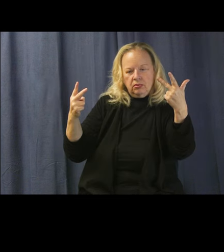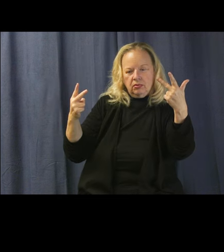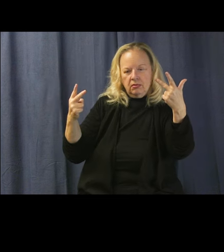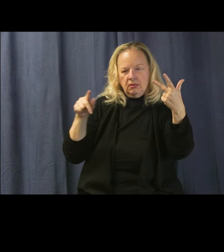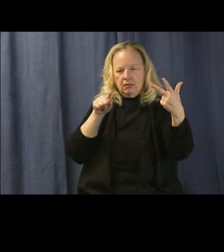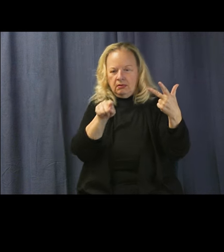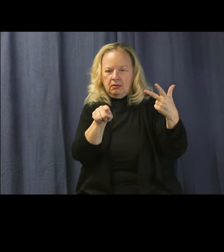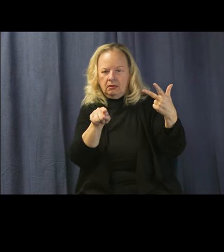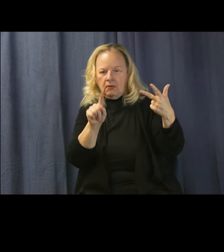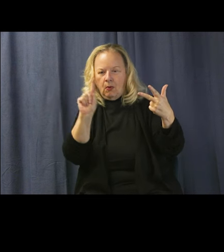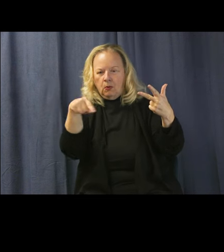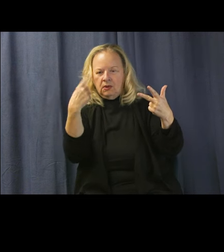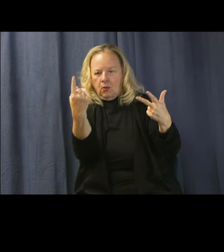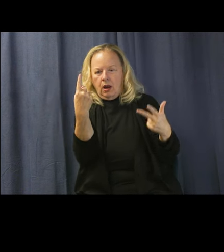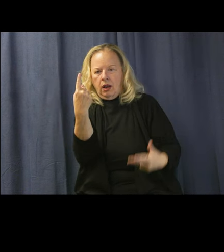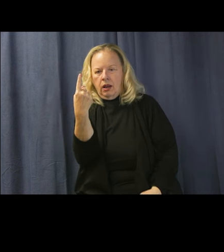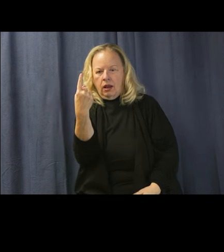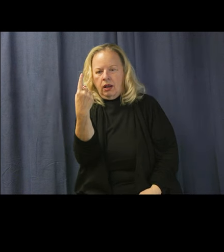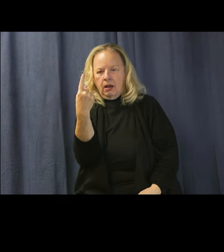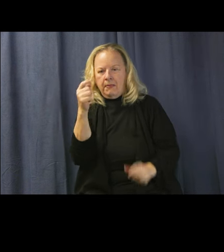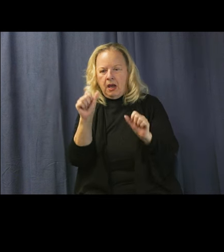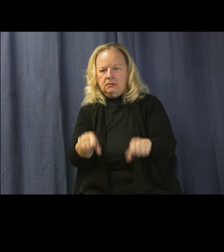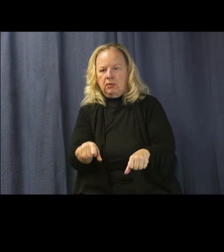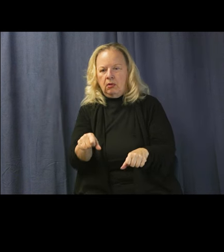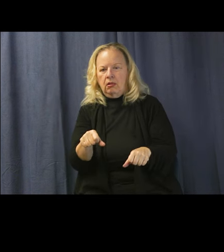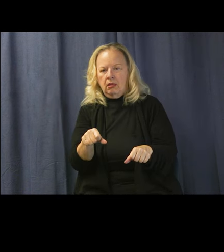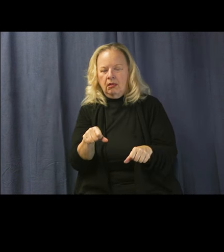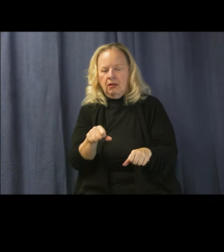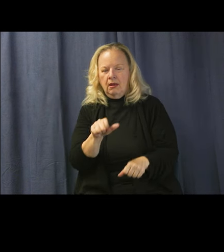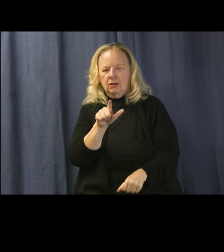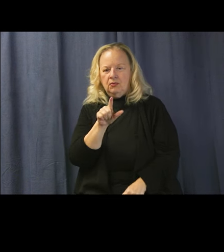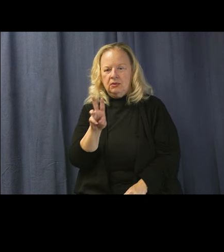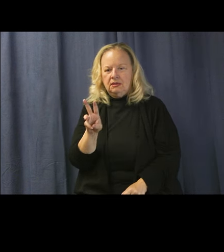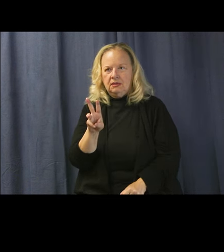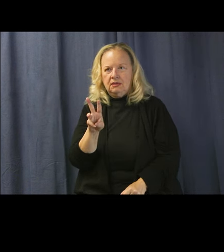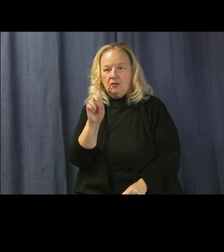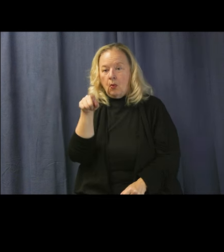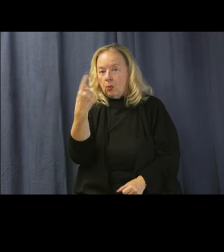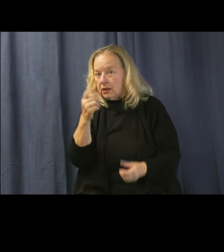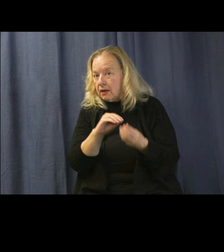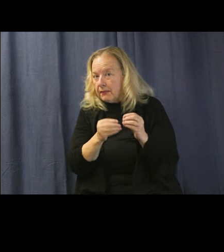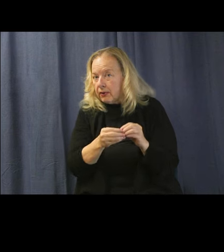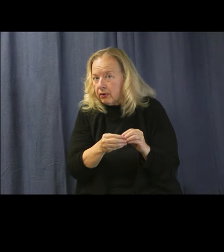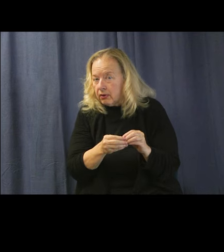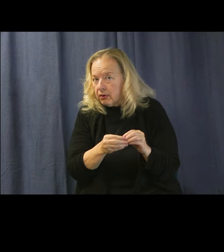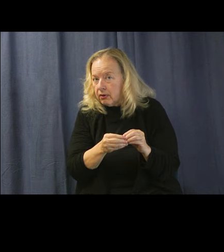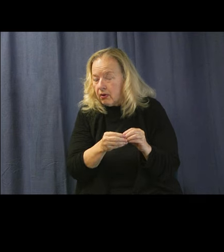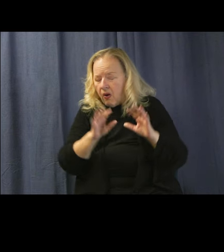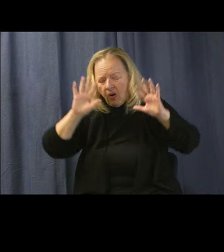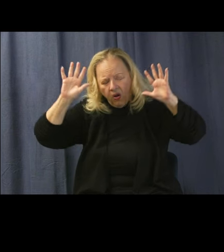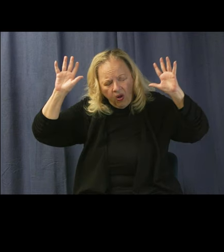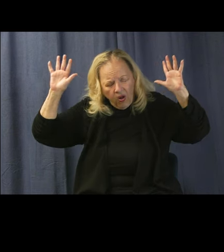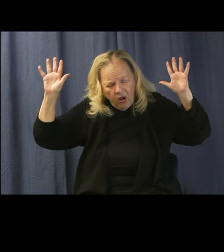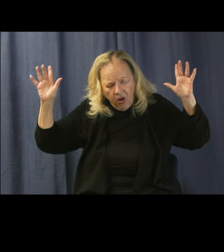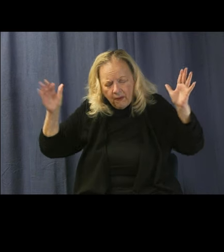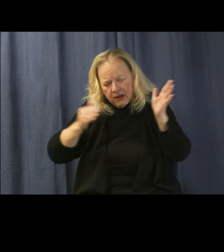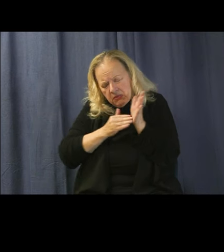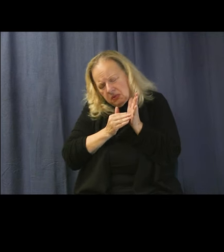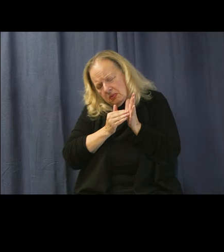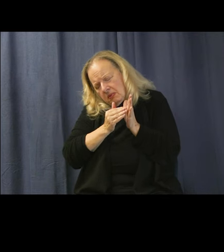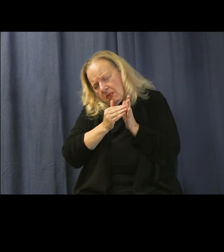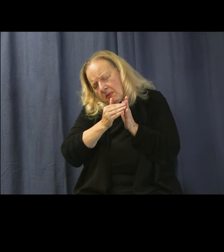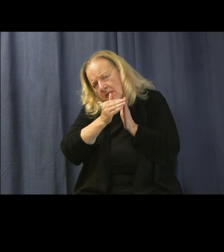You have a square on one side, a cube on the other side. 26 is the only number in all